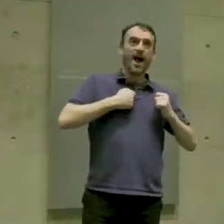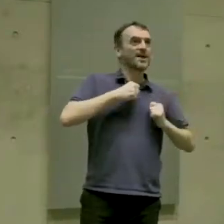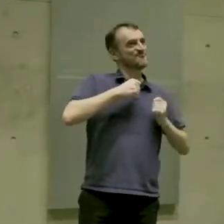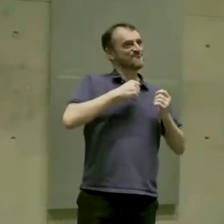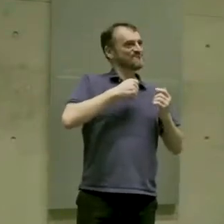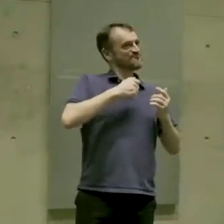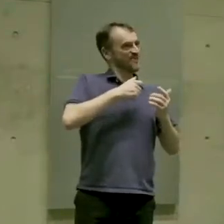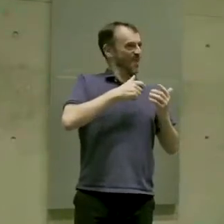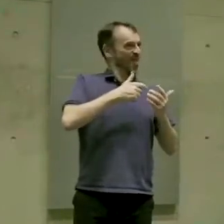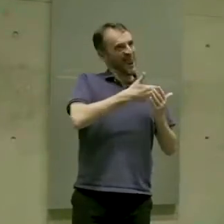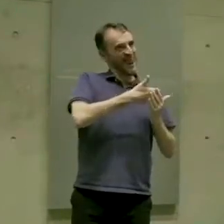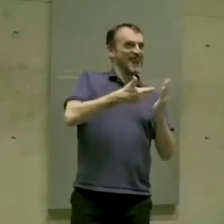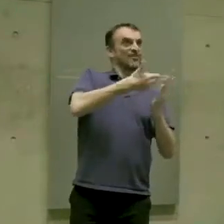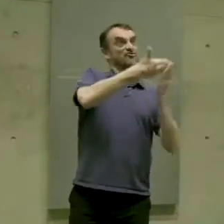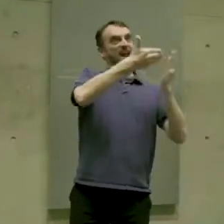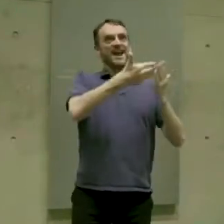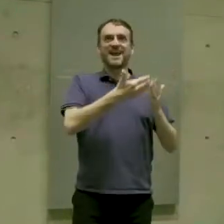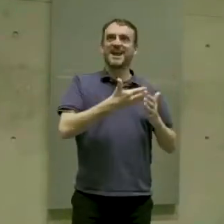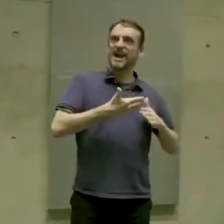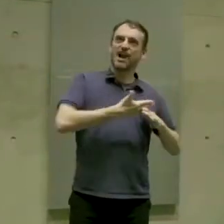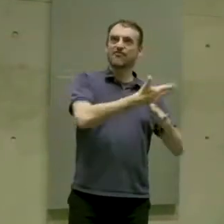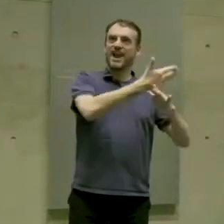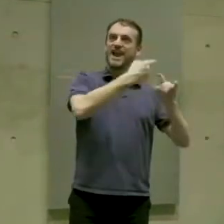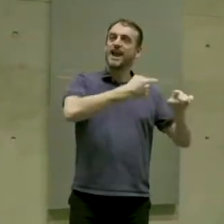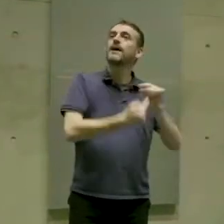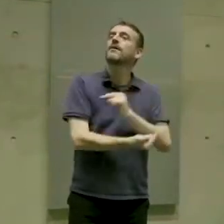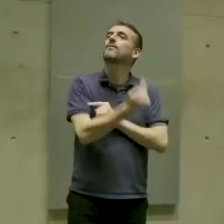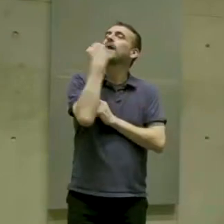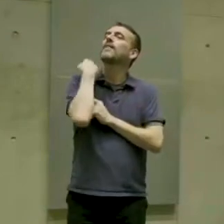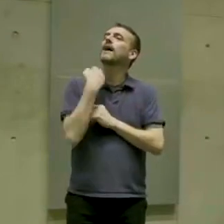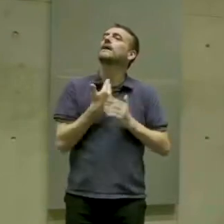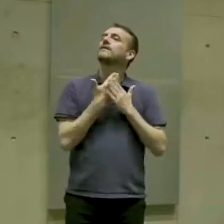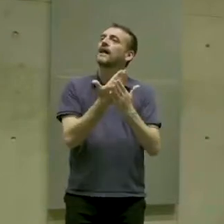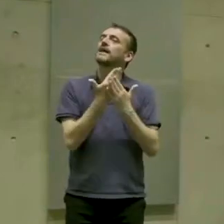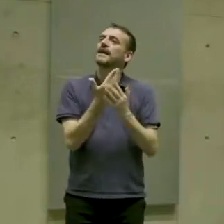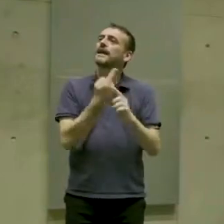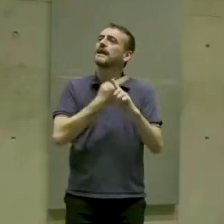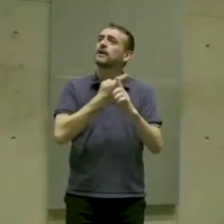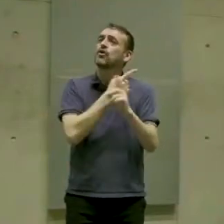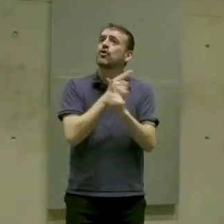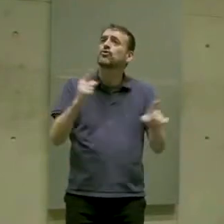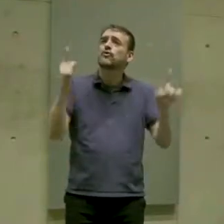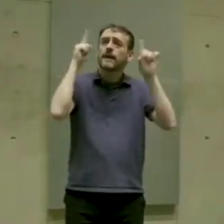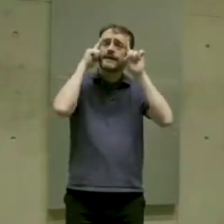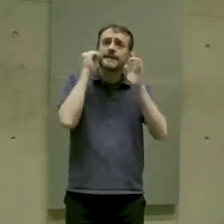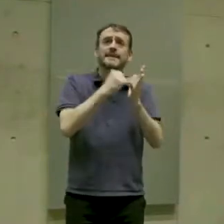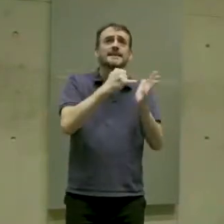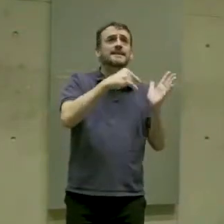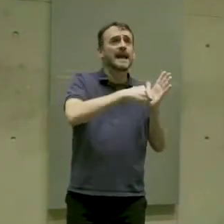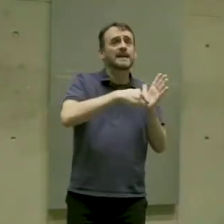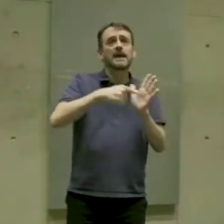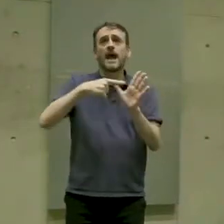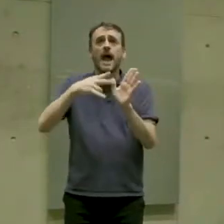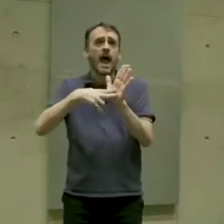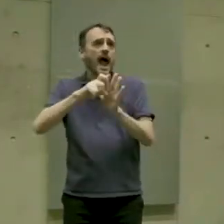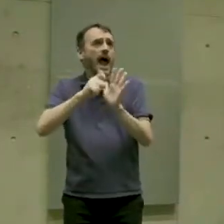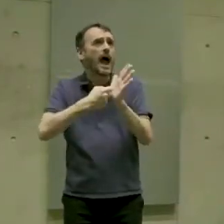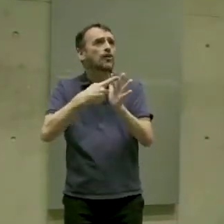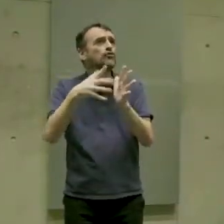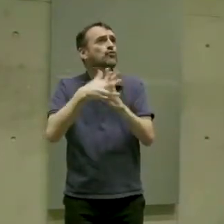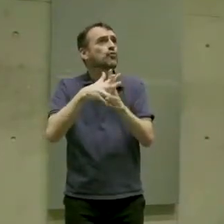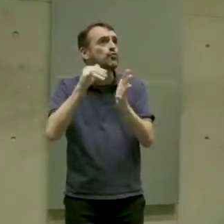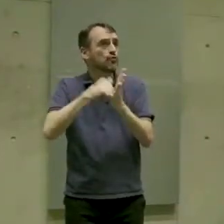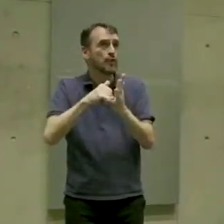was. So back then I was studying English at the University of St Andrews, and this all starts really with my